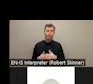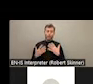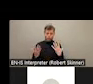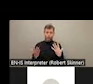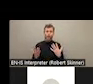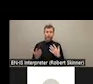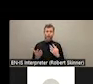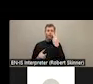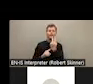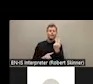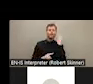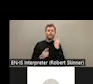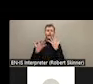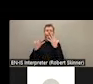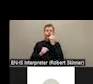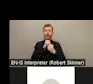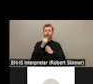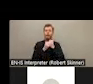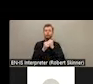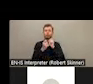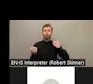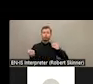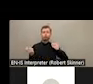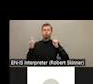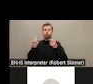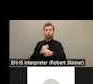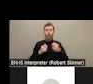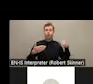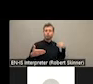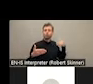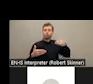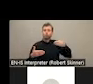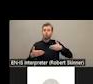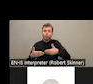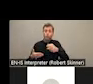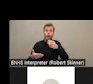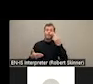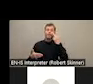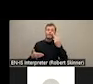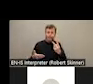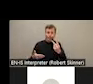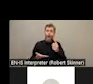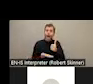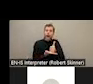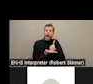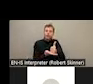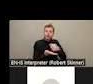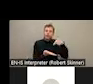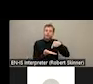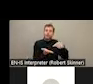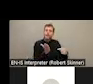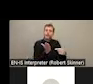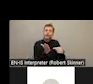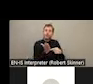the past decades. Let's see what assistive technologies, or AT, did, both high and low